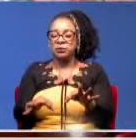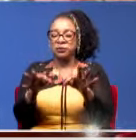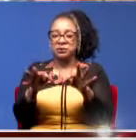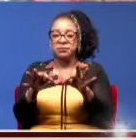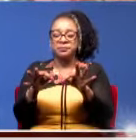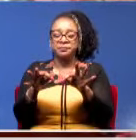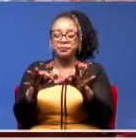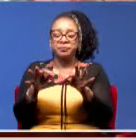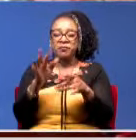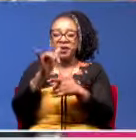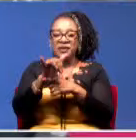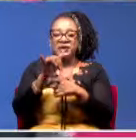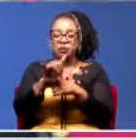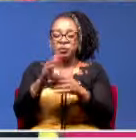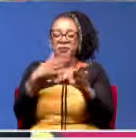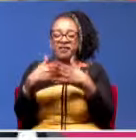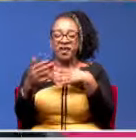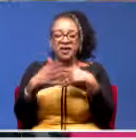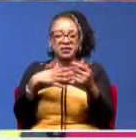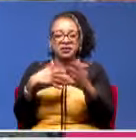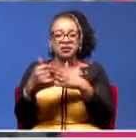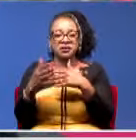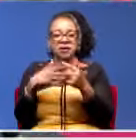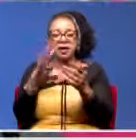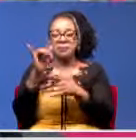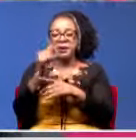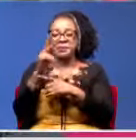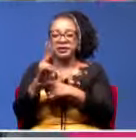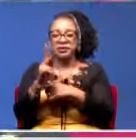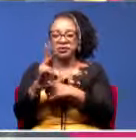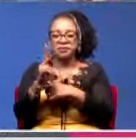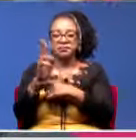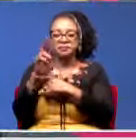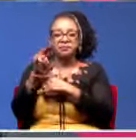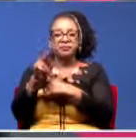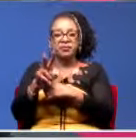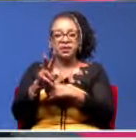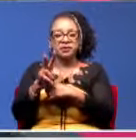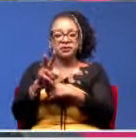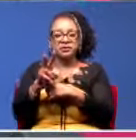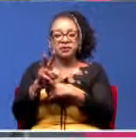will both be vacant. Ibrahim Karanja, NTV.